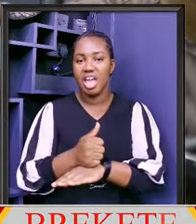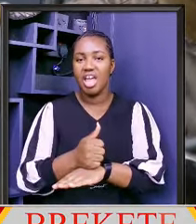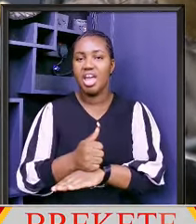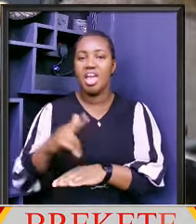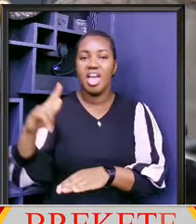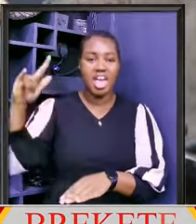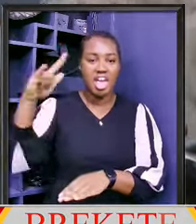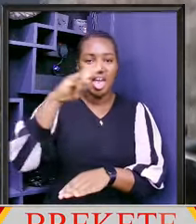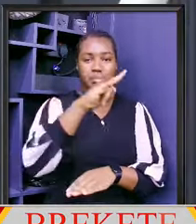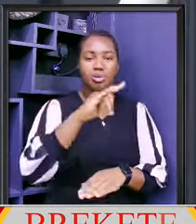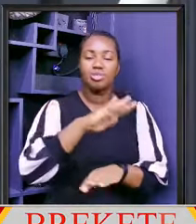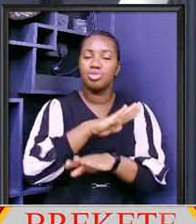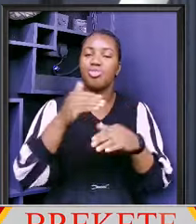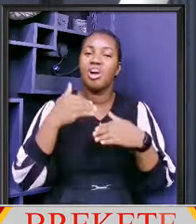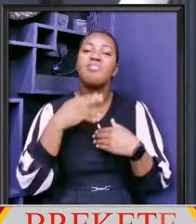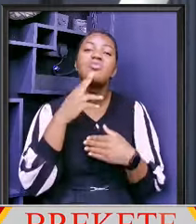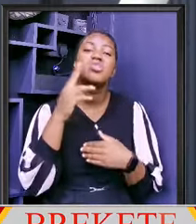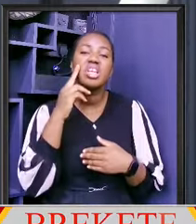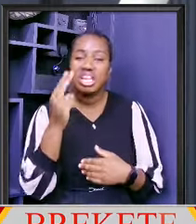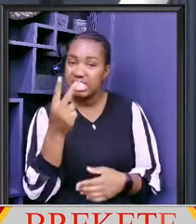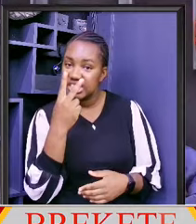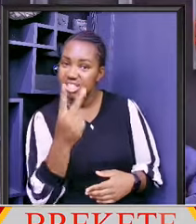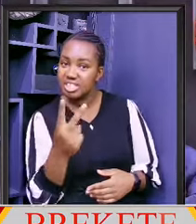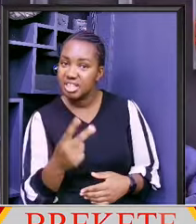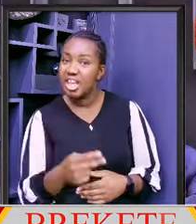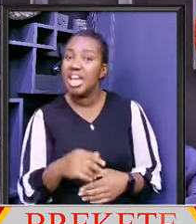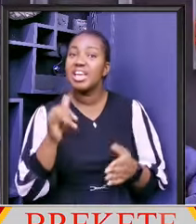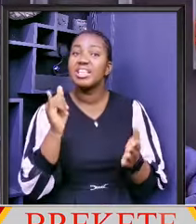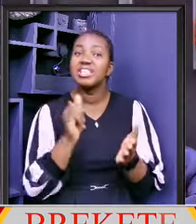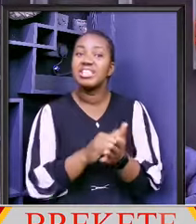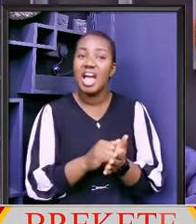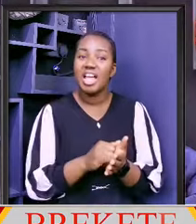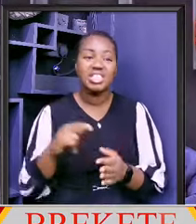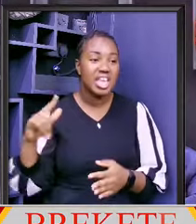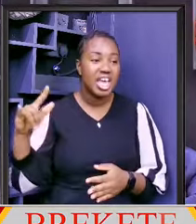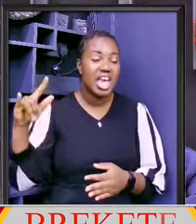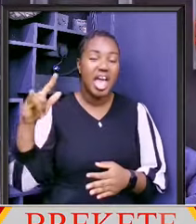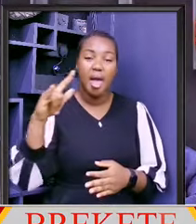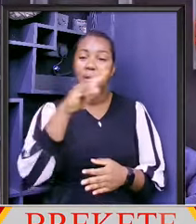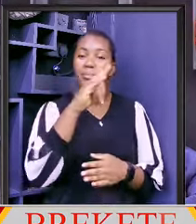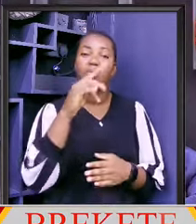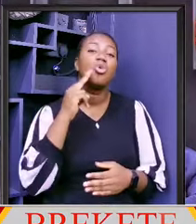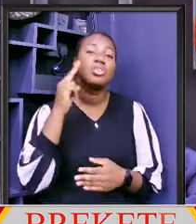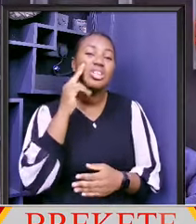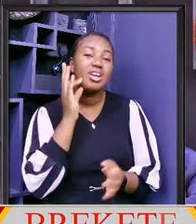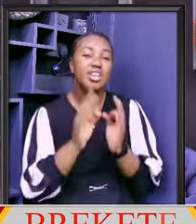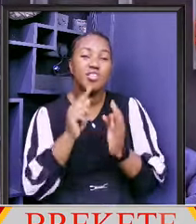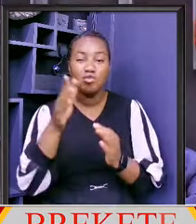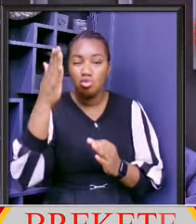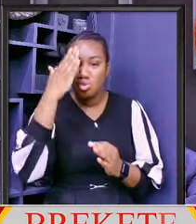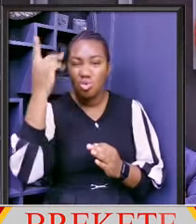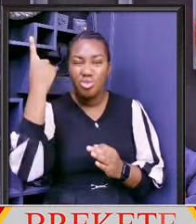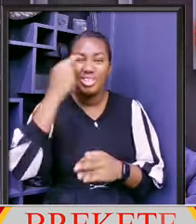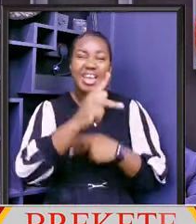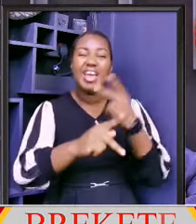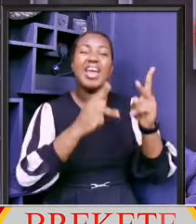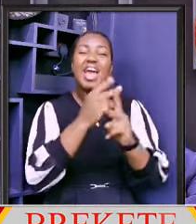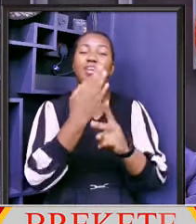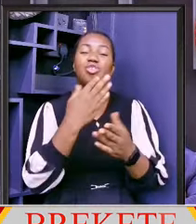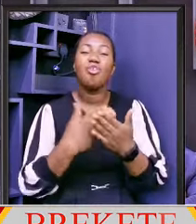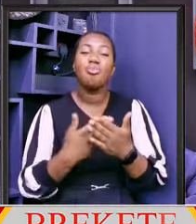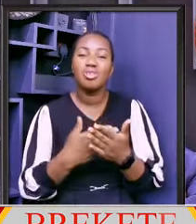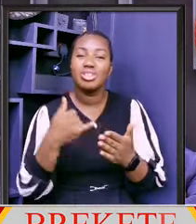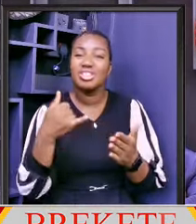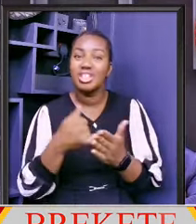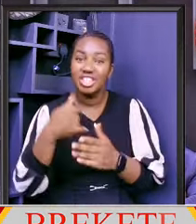shame. See that airport hotel, if una know the kind money where it they